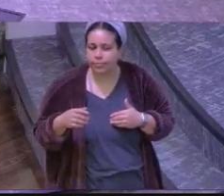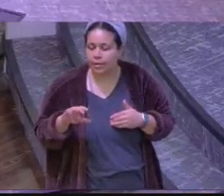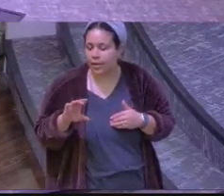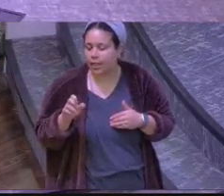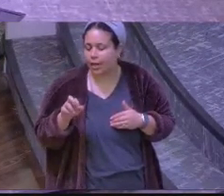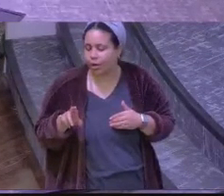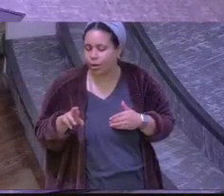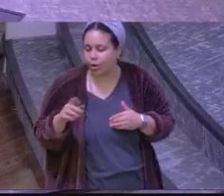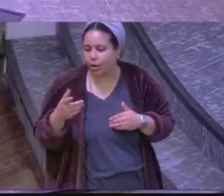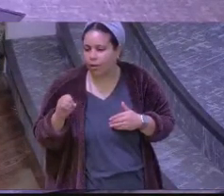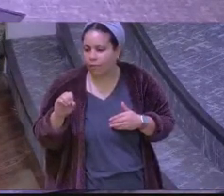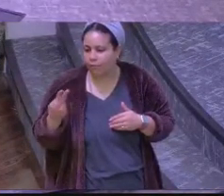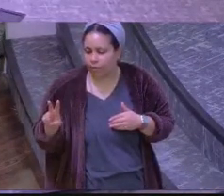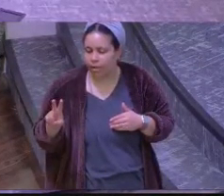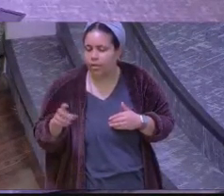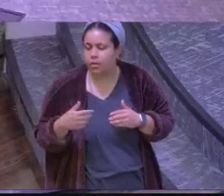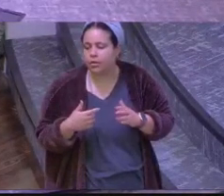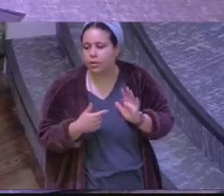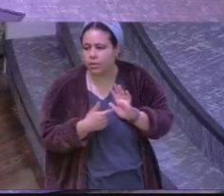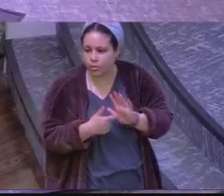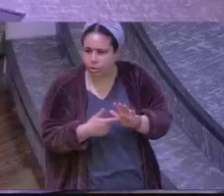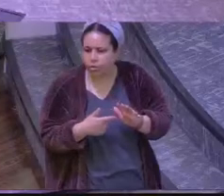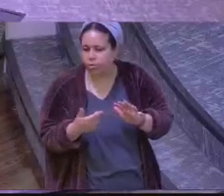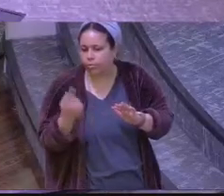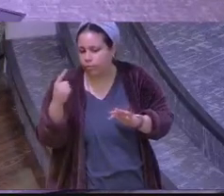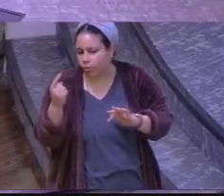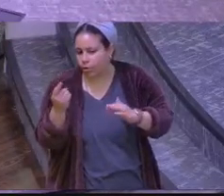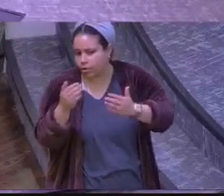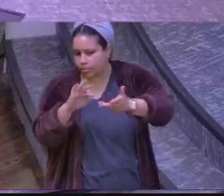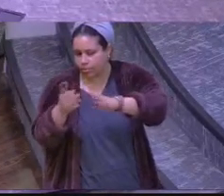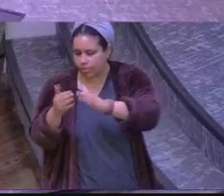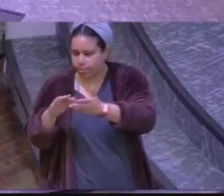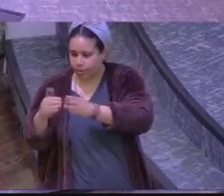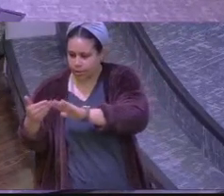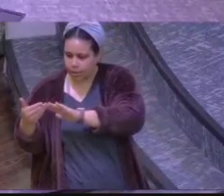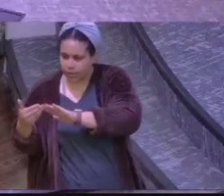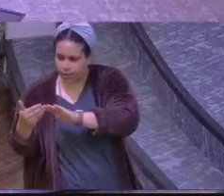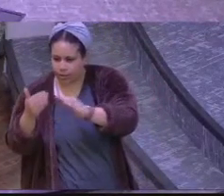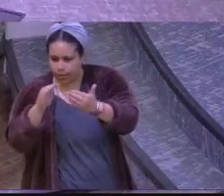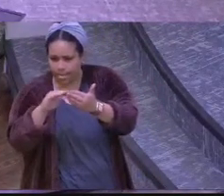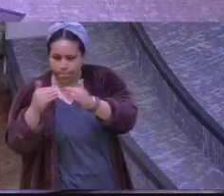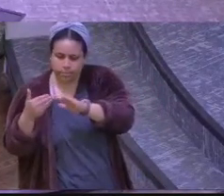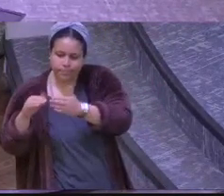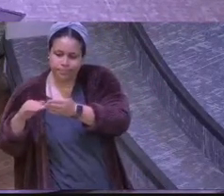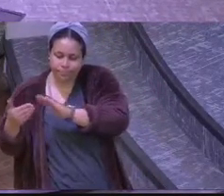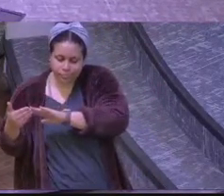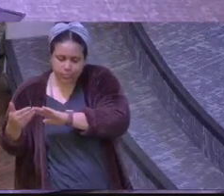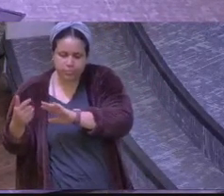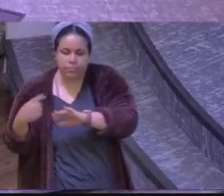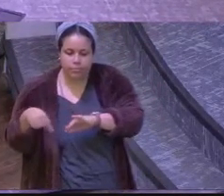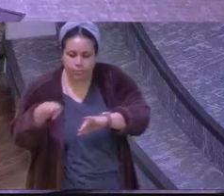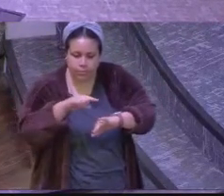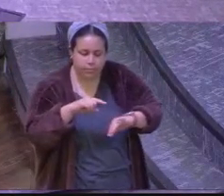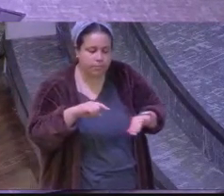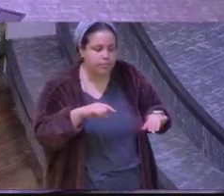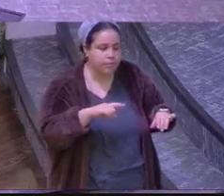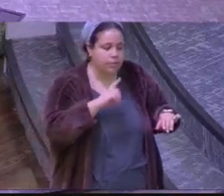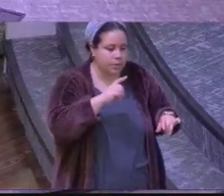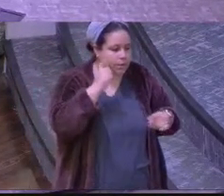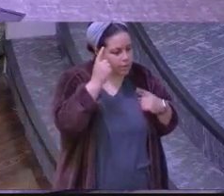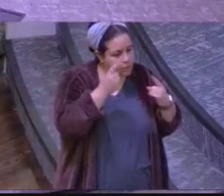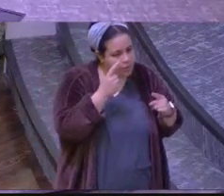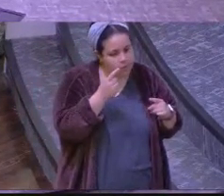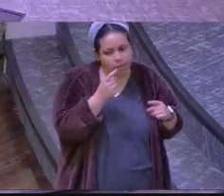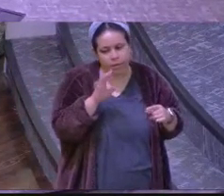ClearGov, so that can be transparent to the public. We tried to take into consideration the things that you guys had suggested to